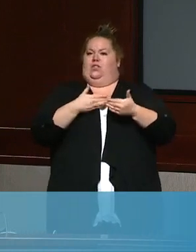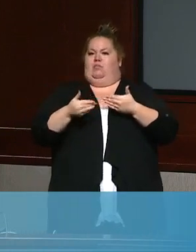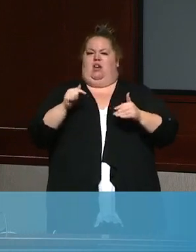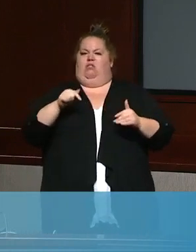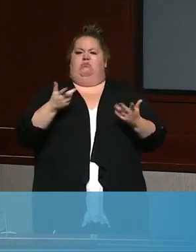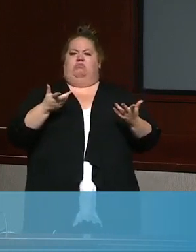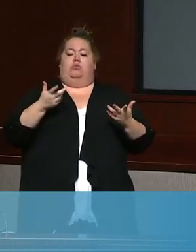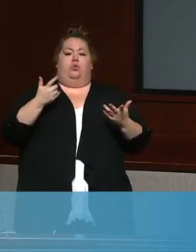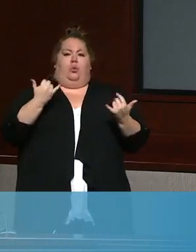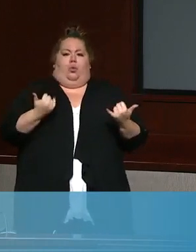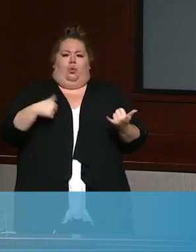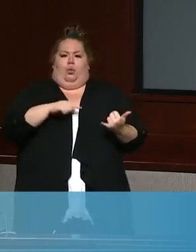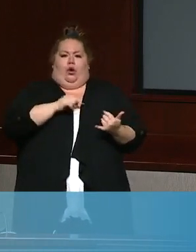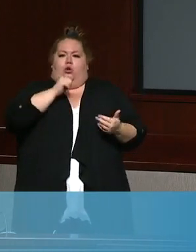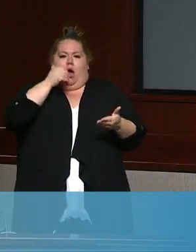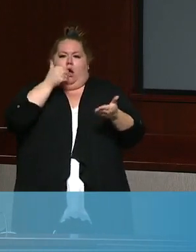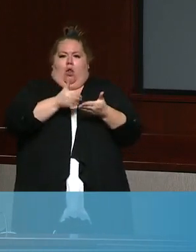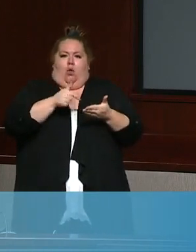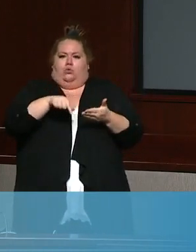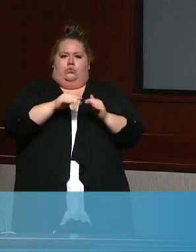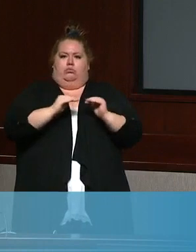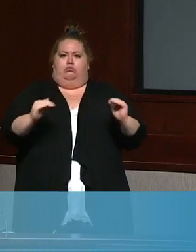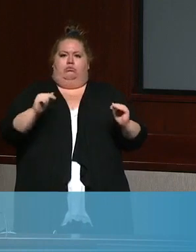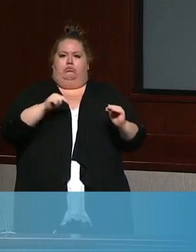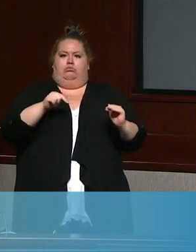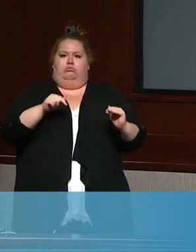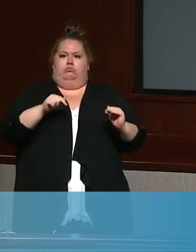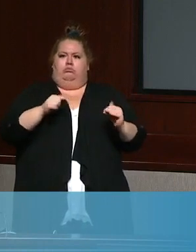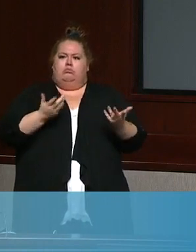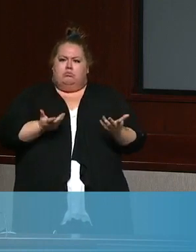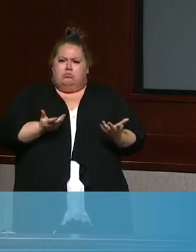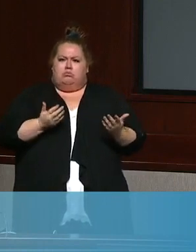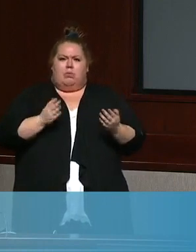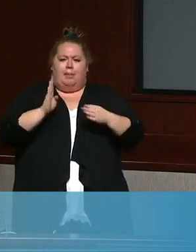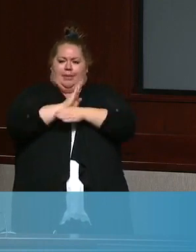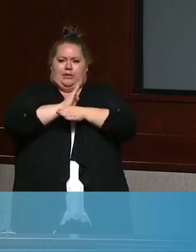from achieving, businesses are still not fully